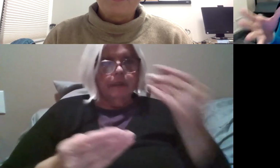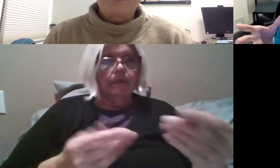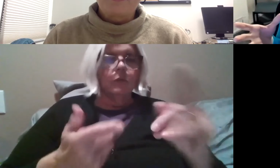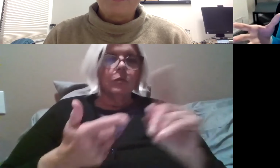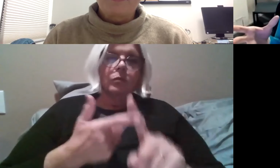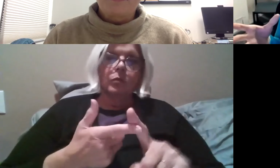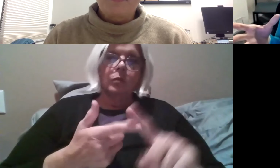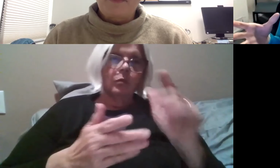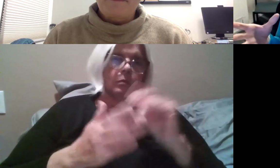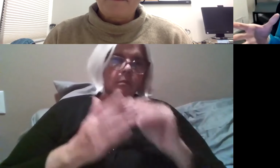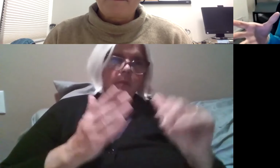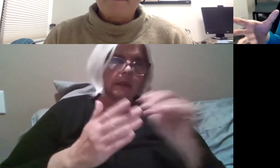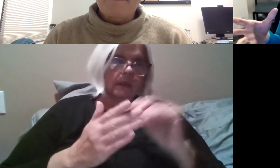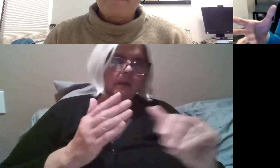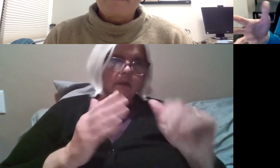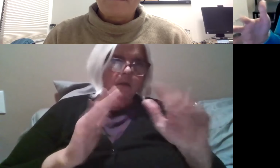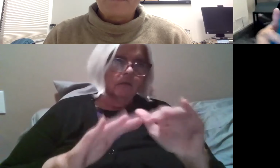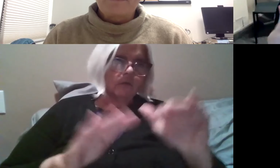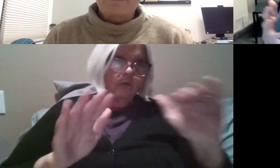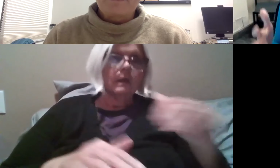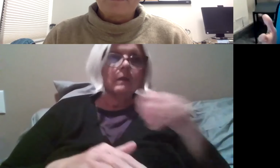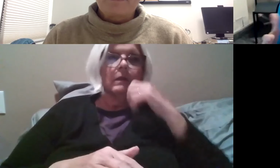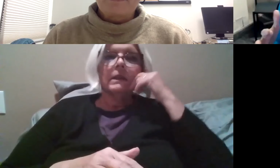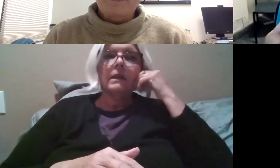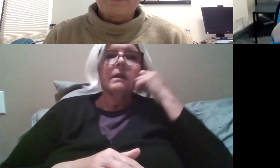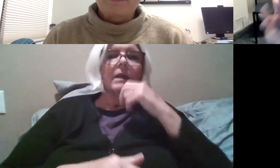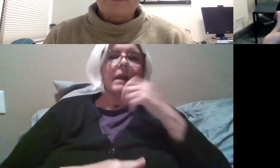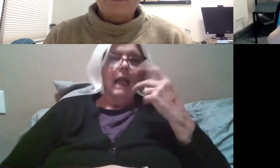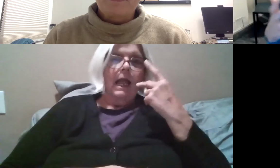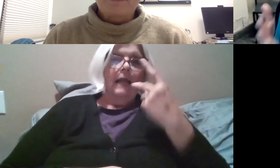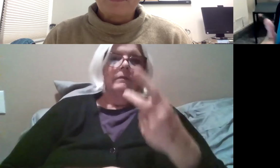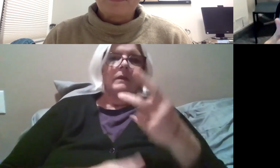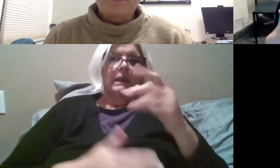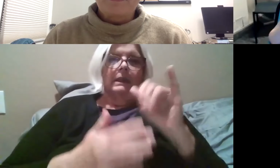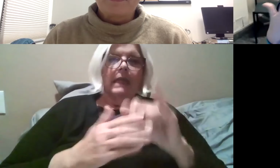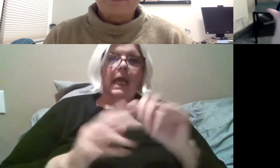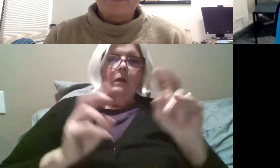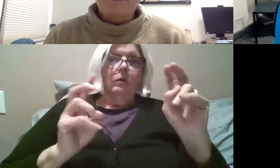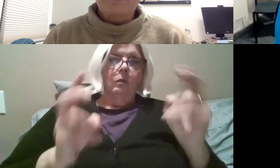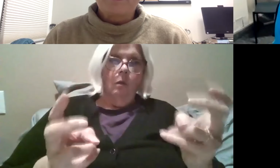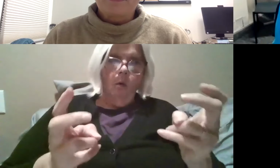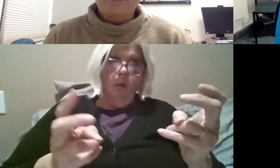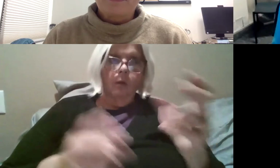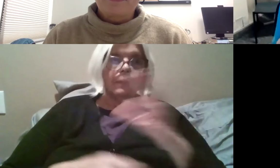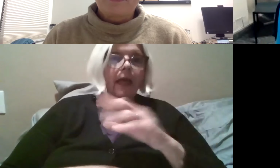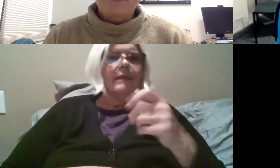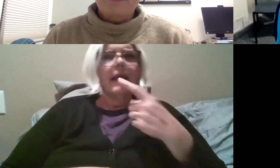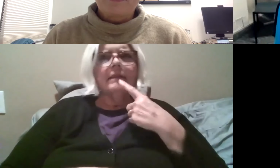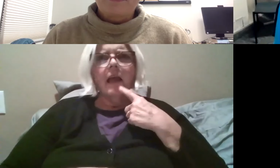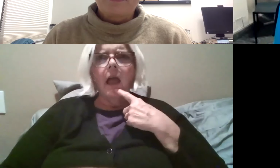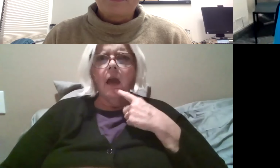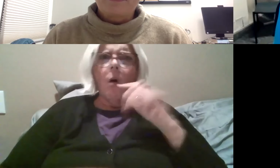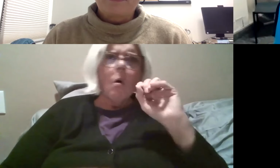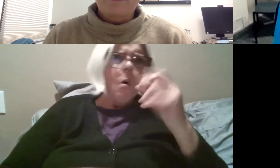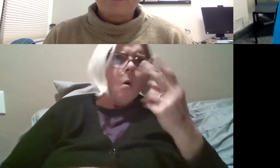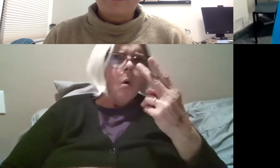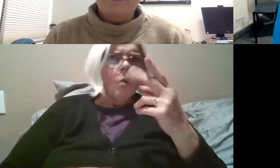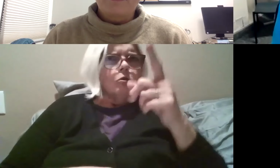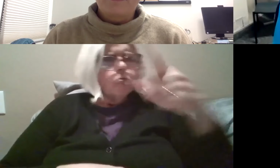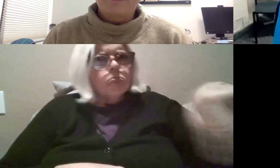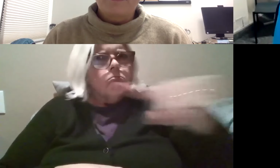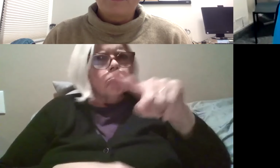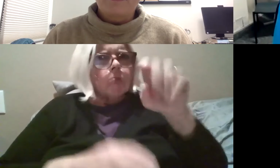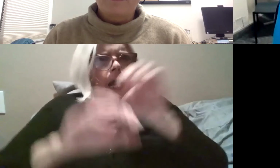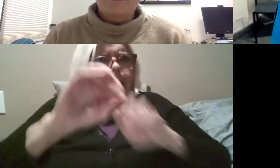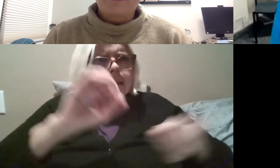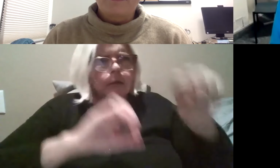as something that sounds like an experiment. And that's another word that's been used a lot on social media, is the word experiment. And I want to